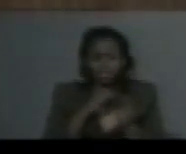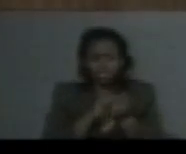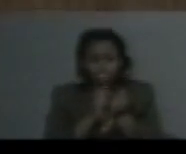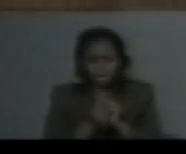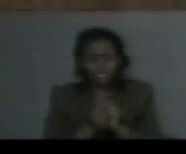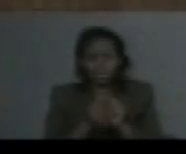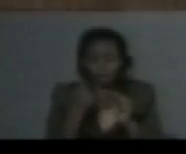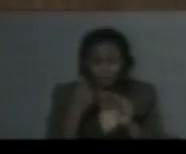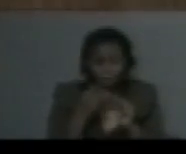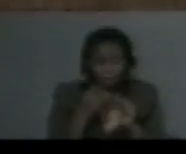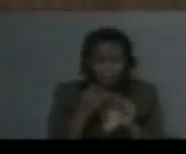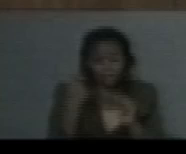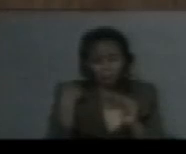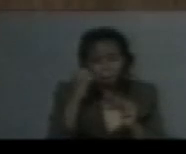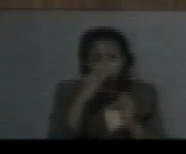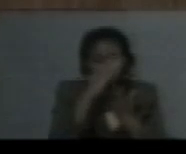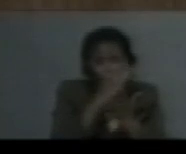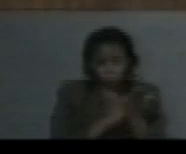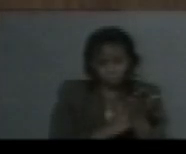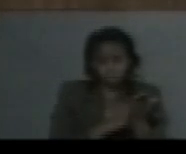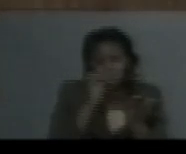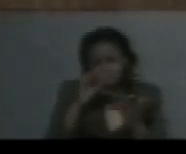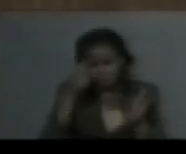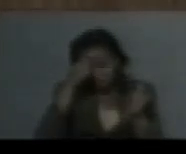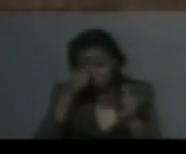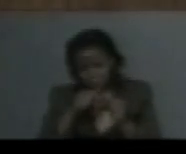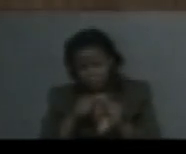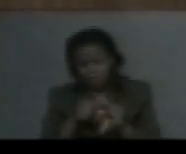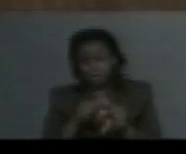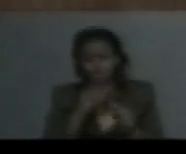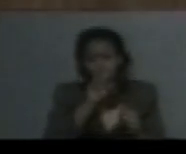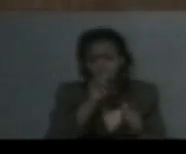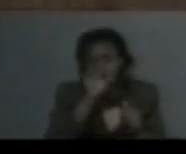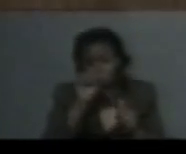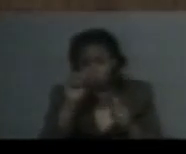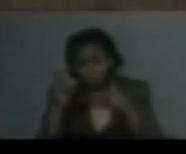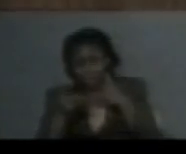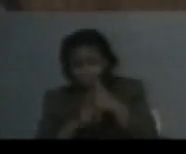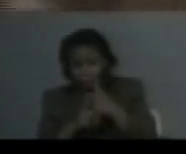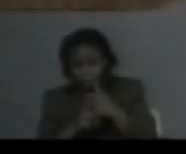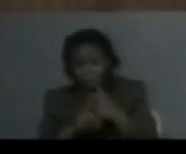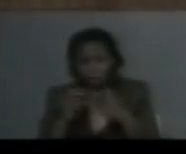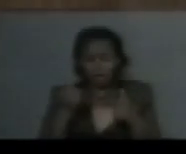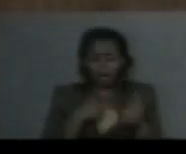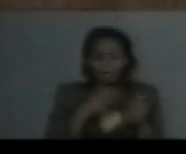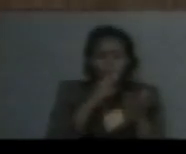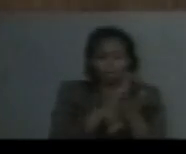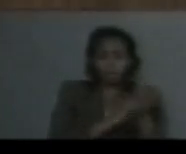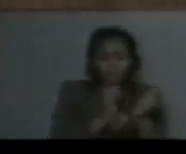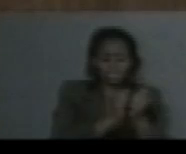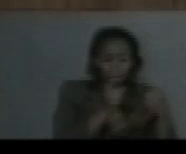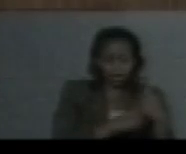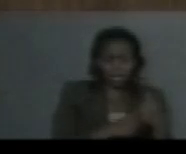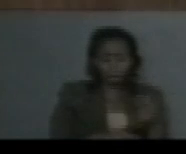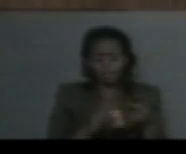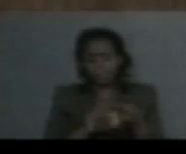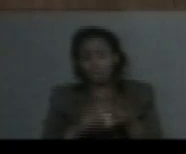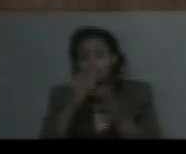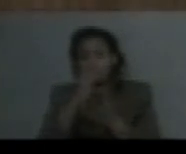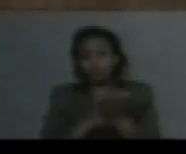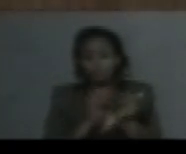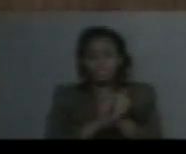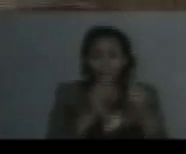forms. As you remember, on the 2007 election, there were Form 16, Form